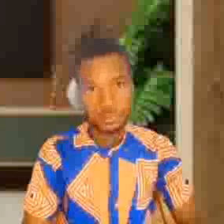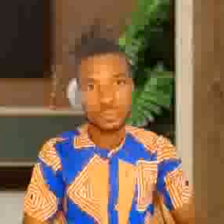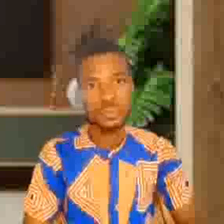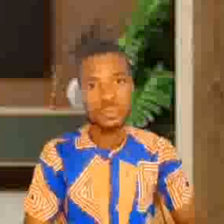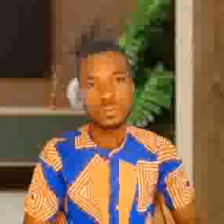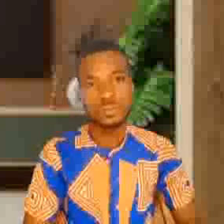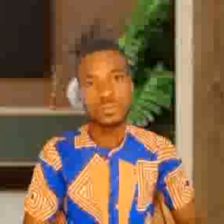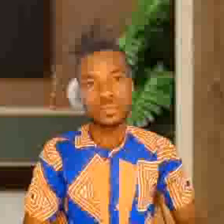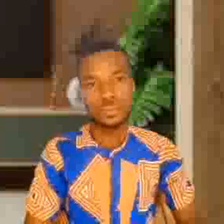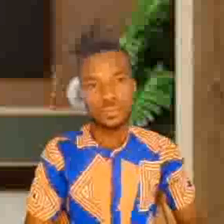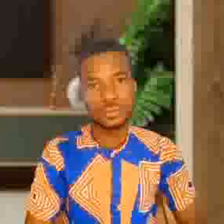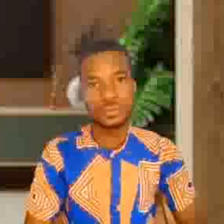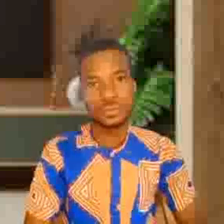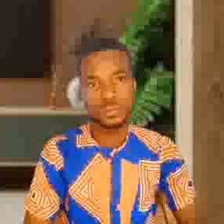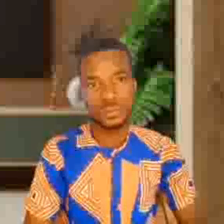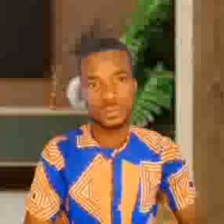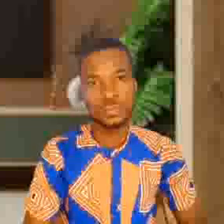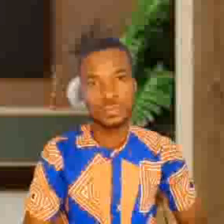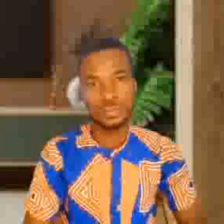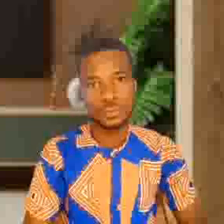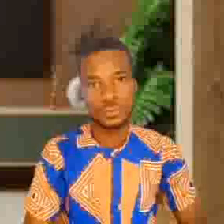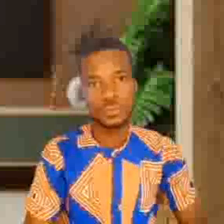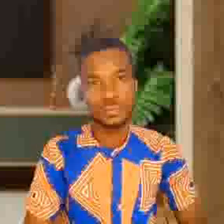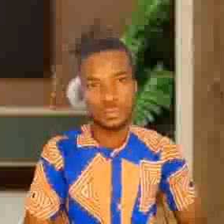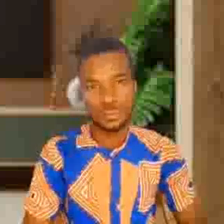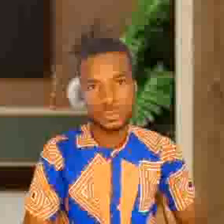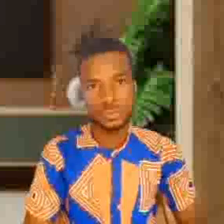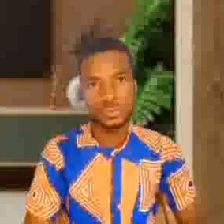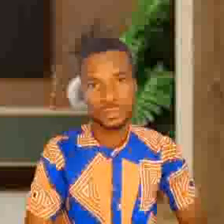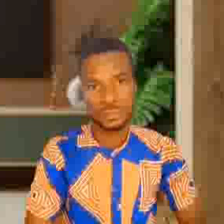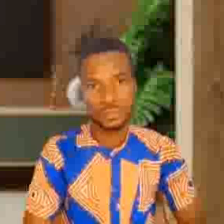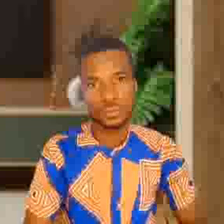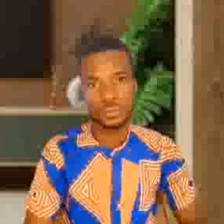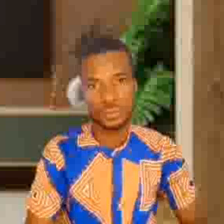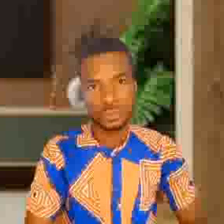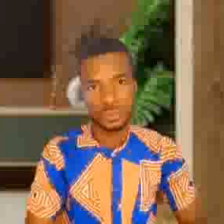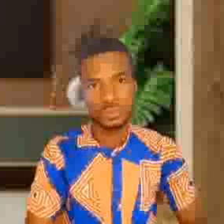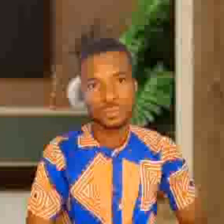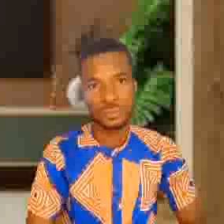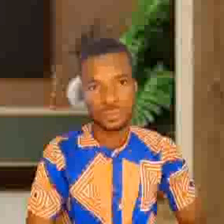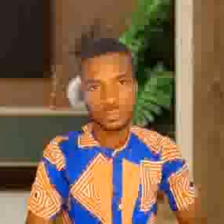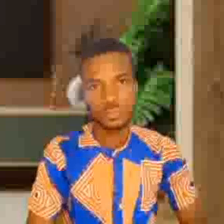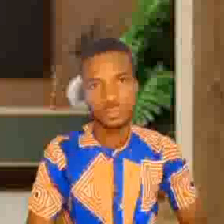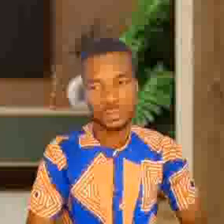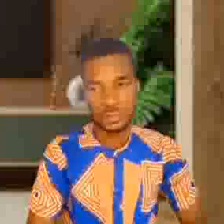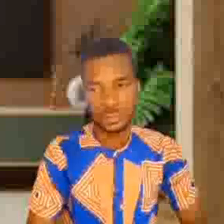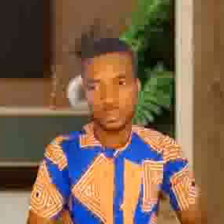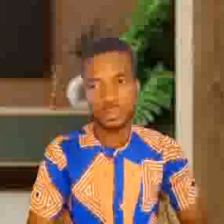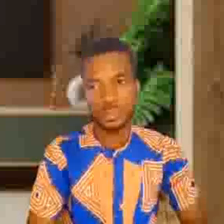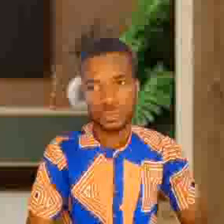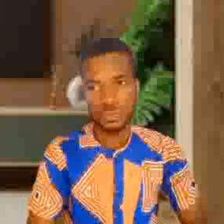Divine prosperity cannot be dissociated from divine direction. You know, the Bible says that the Lord is my